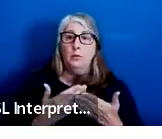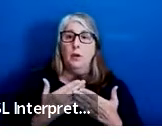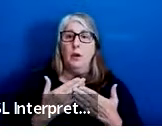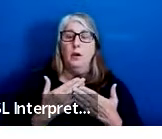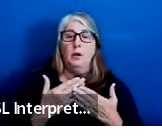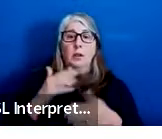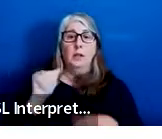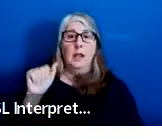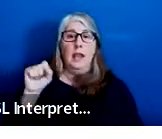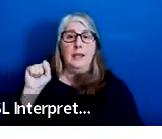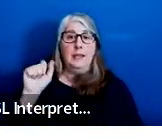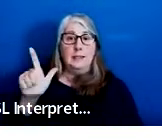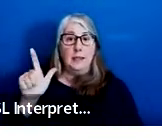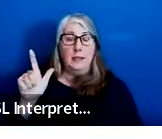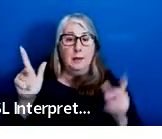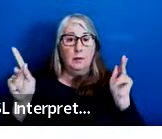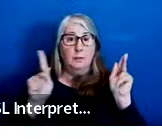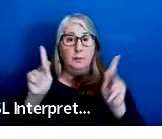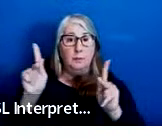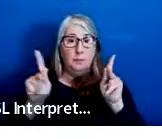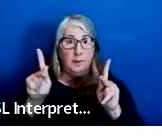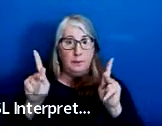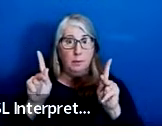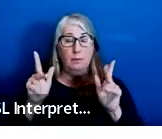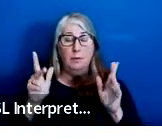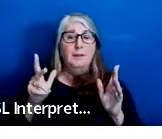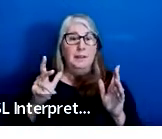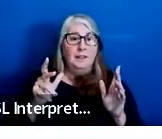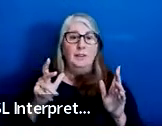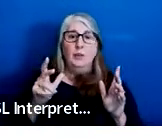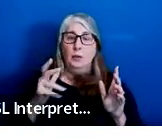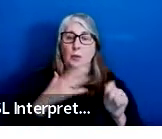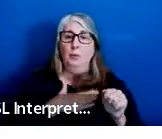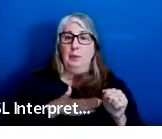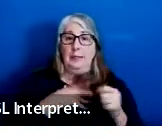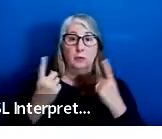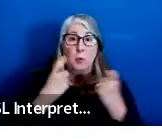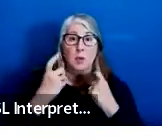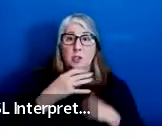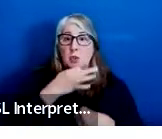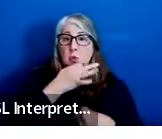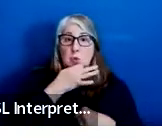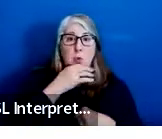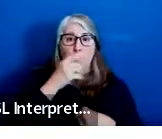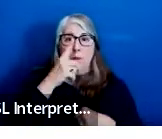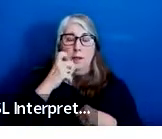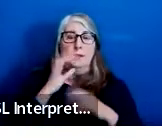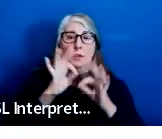friendly participants, please ensure that you get those questions in soon. Thank you.